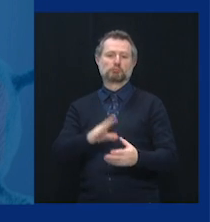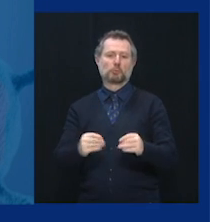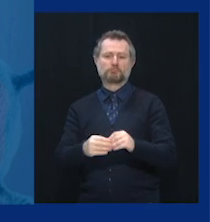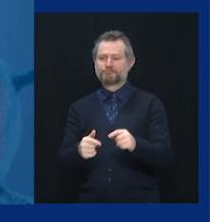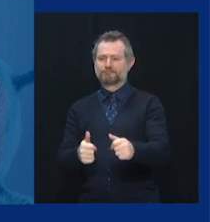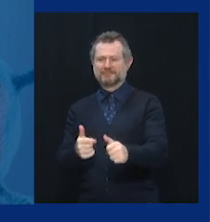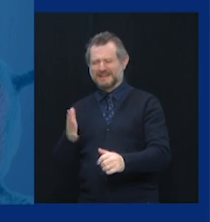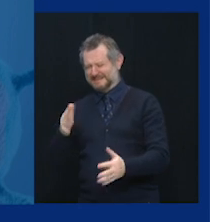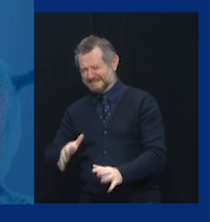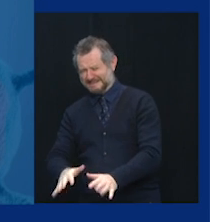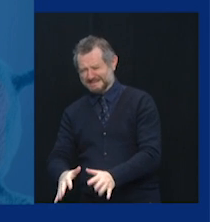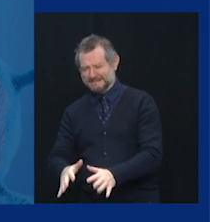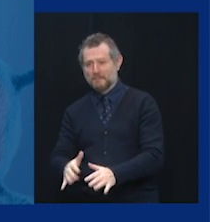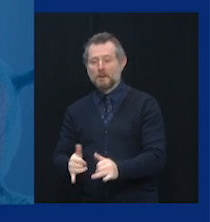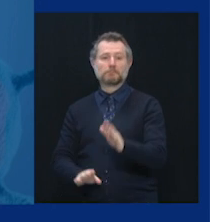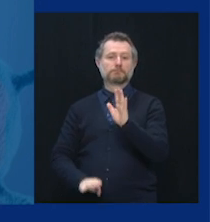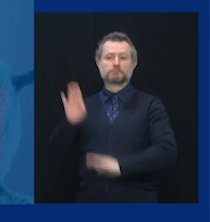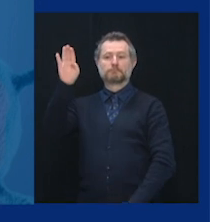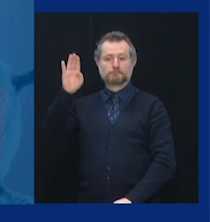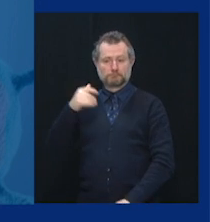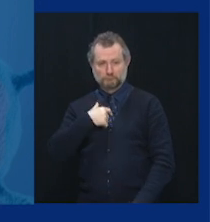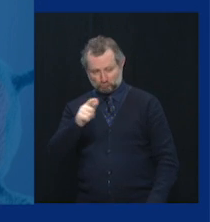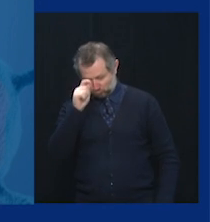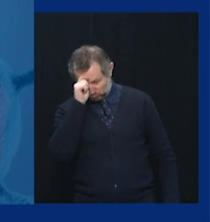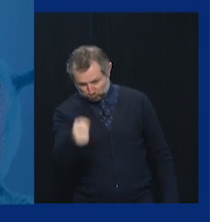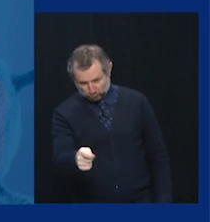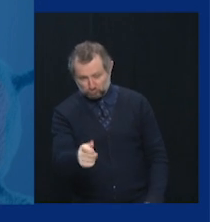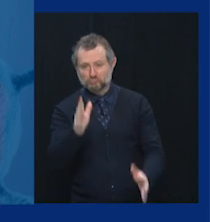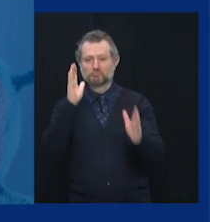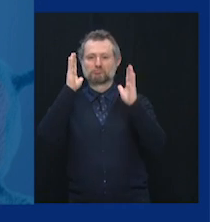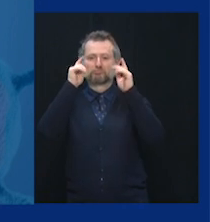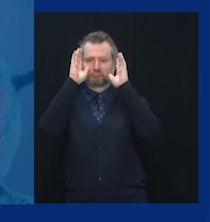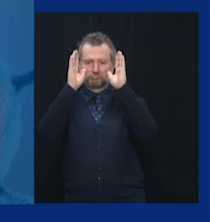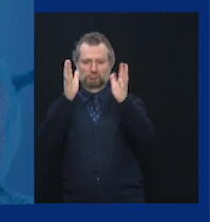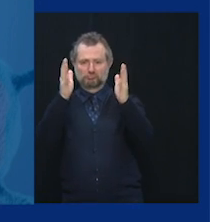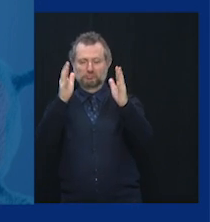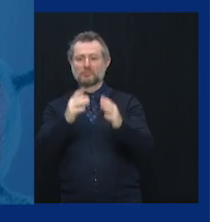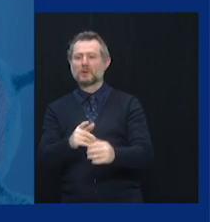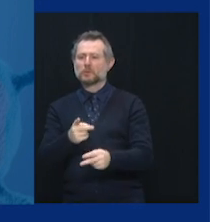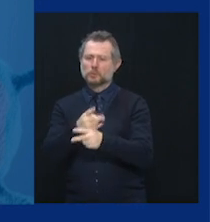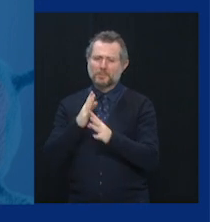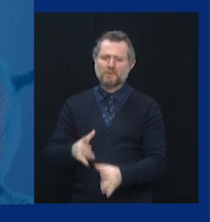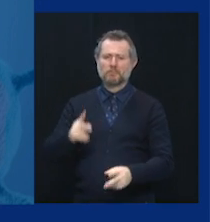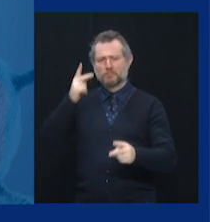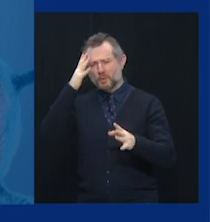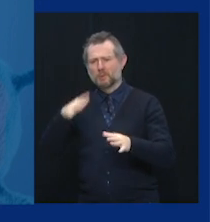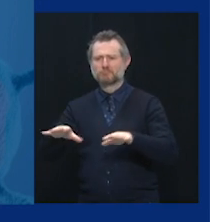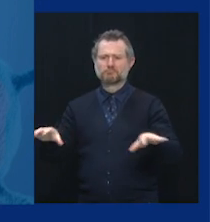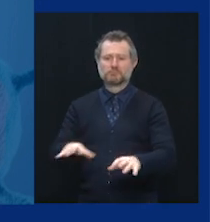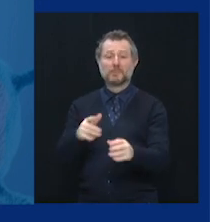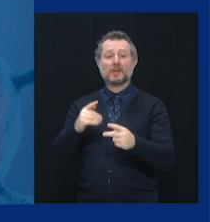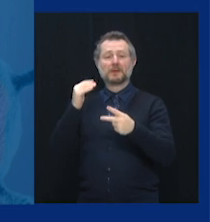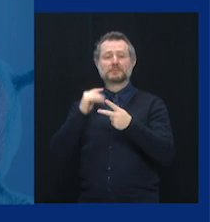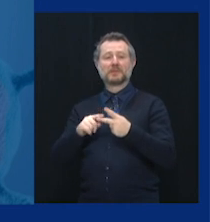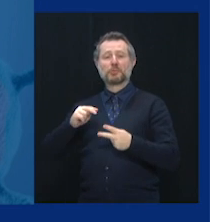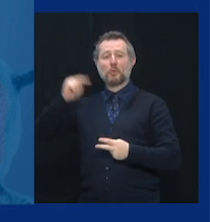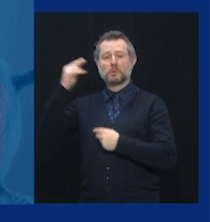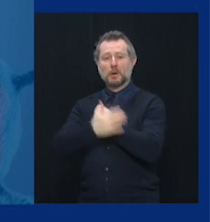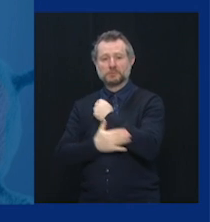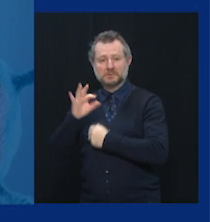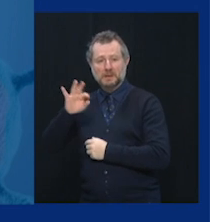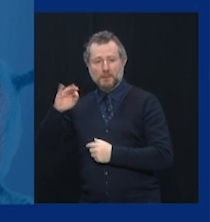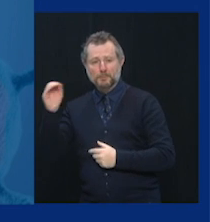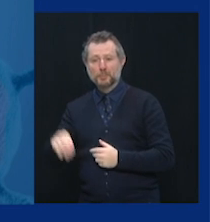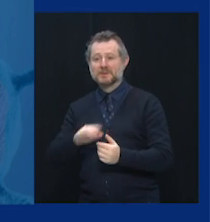and to those county executives and supervisors. North Country, 99. Central New York, 98.